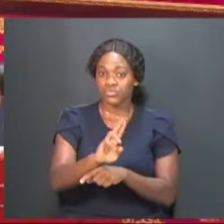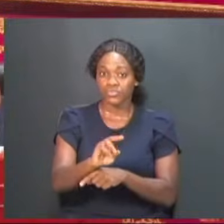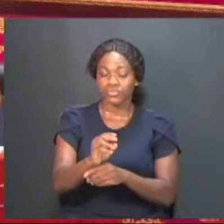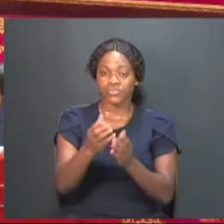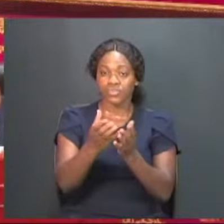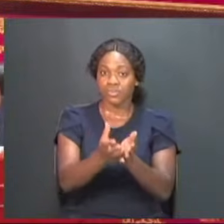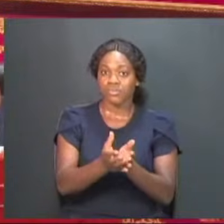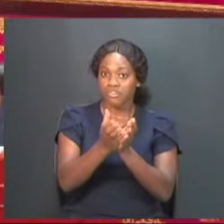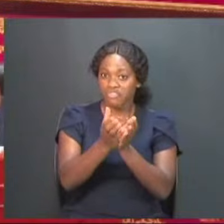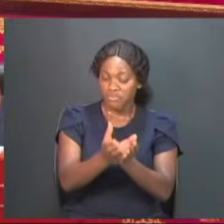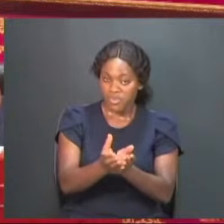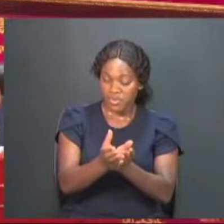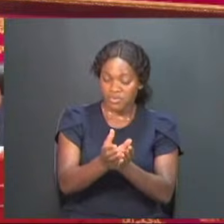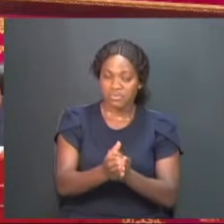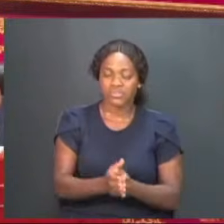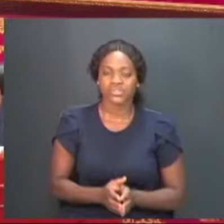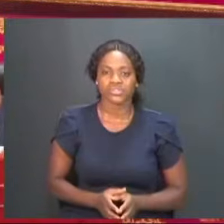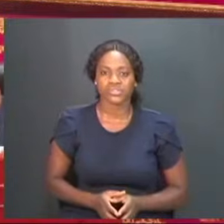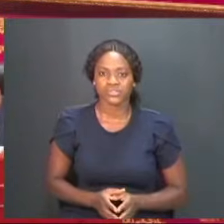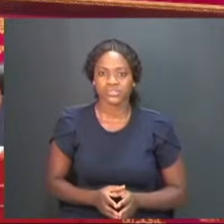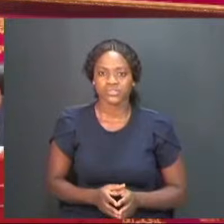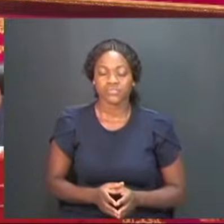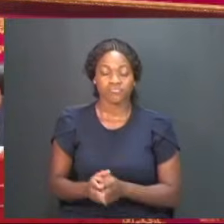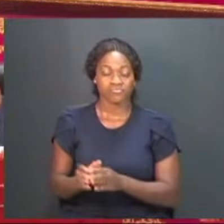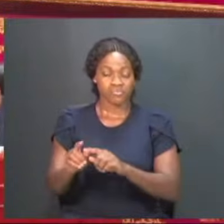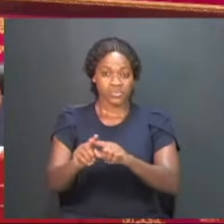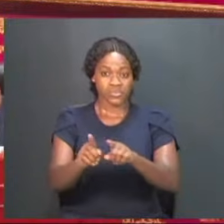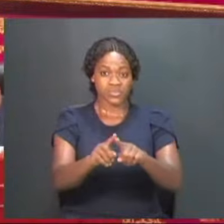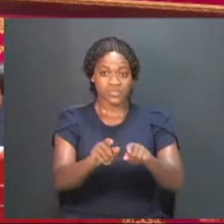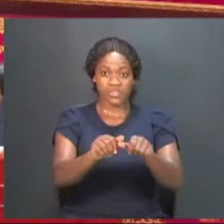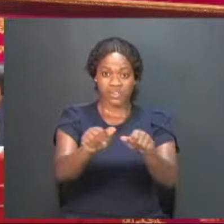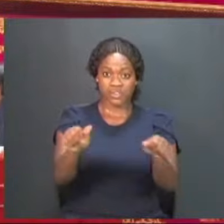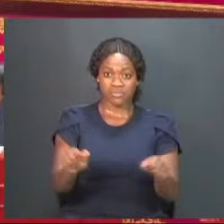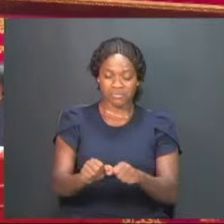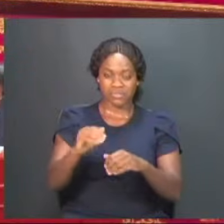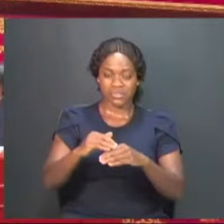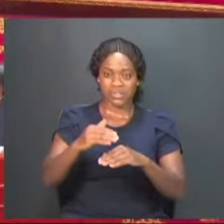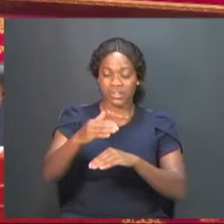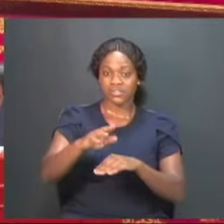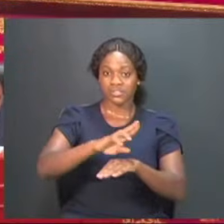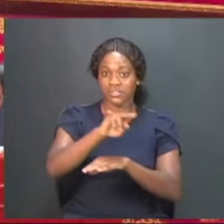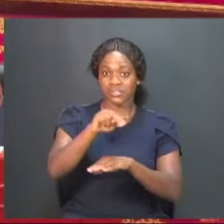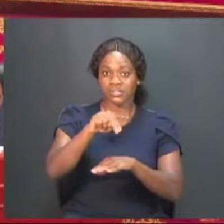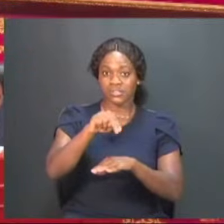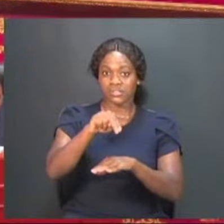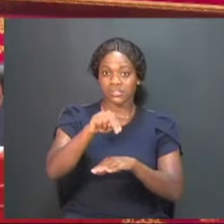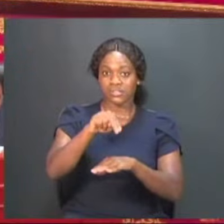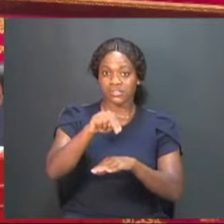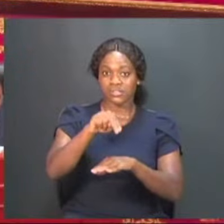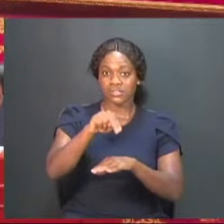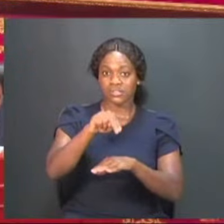marine biological diversity of areas beyond national jurisdiction.